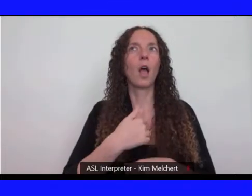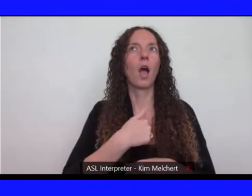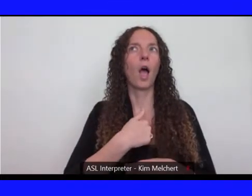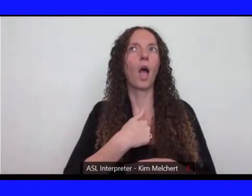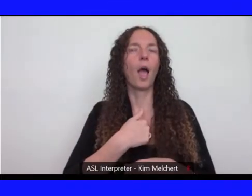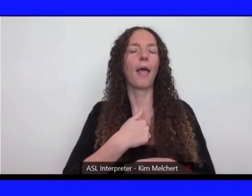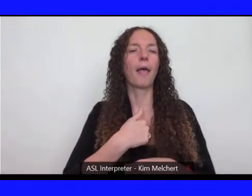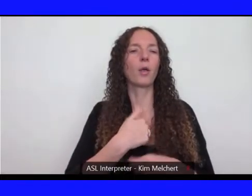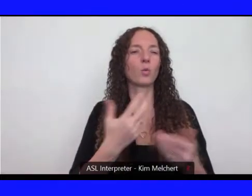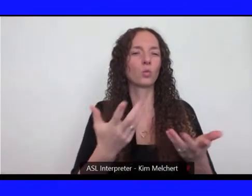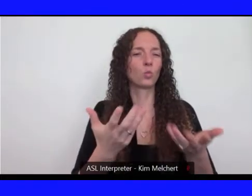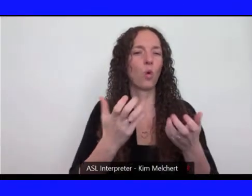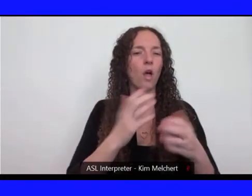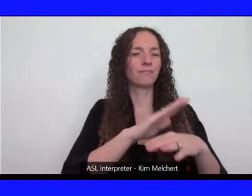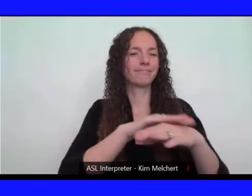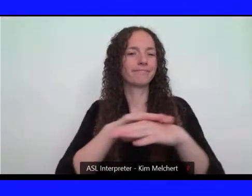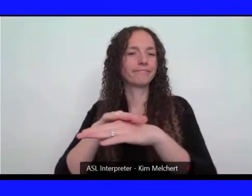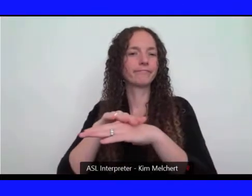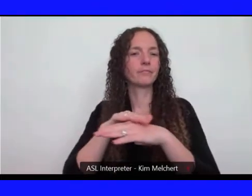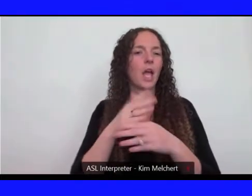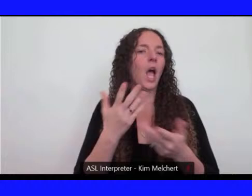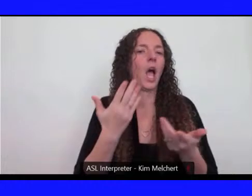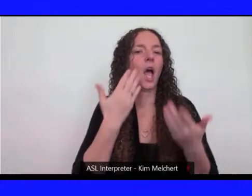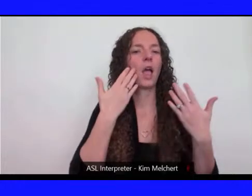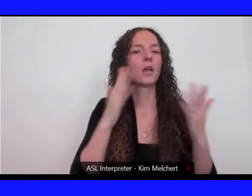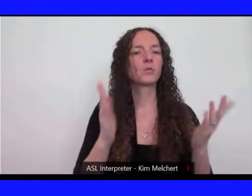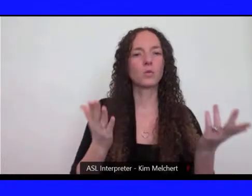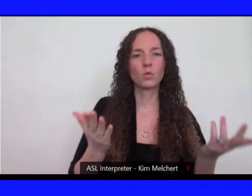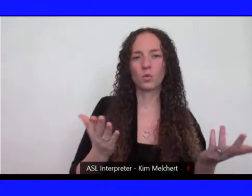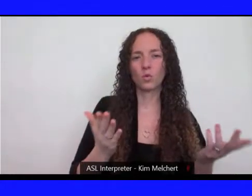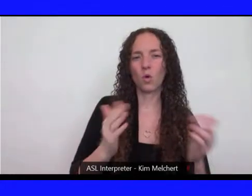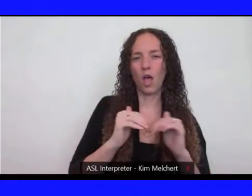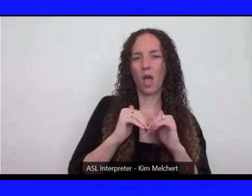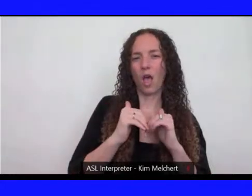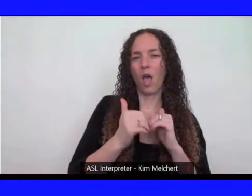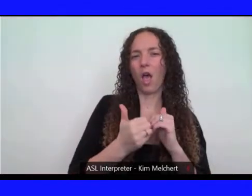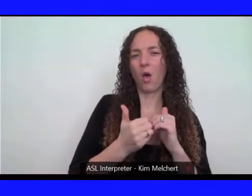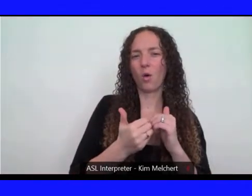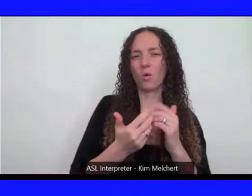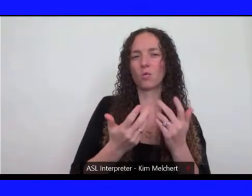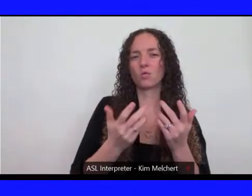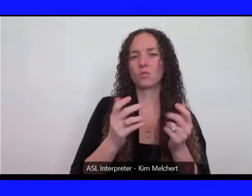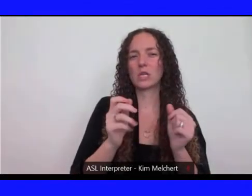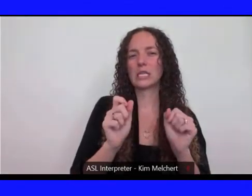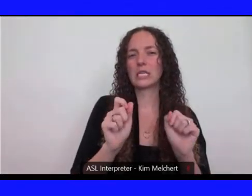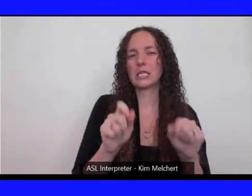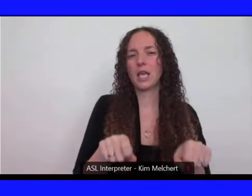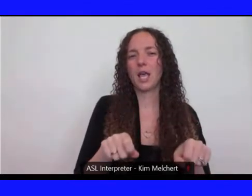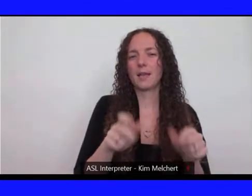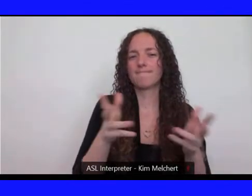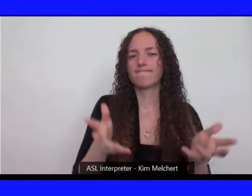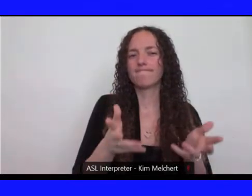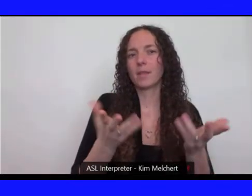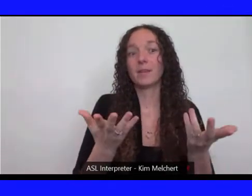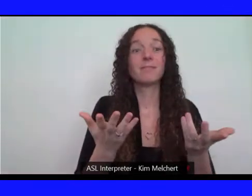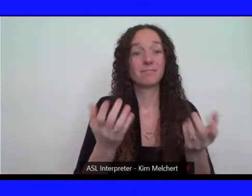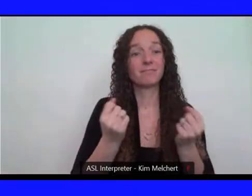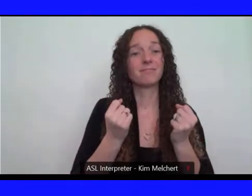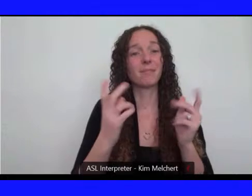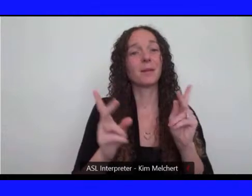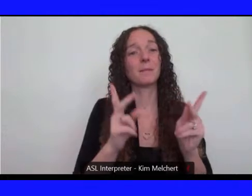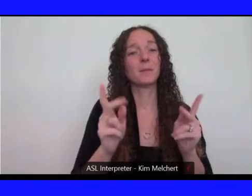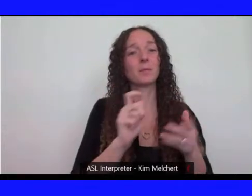our external partners, we will always have a significant group that classifies themselves as